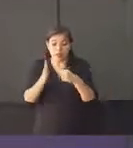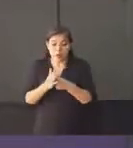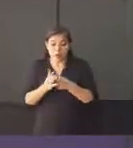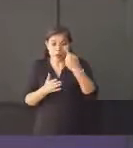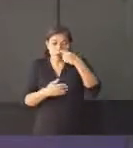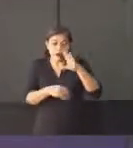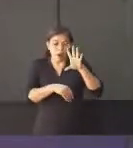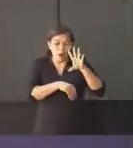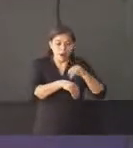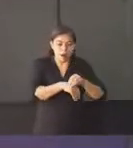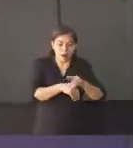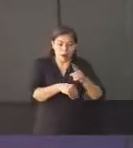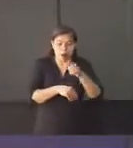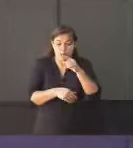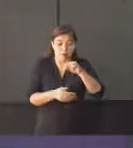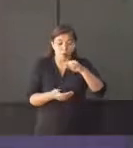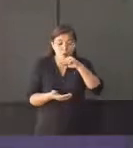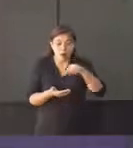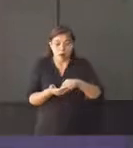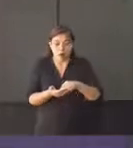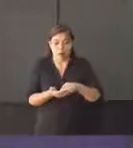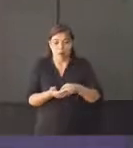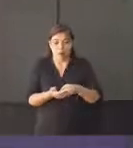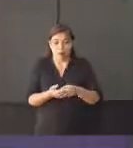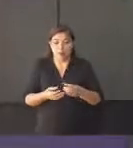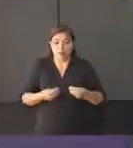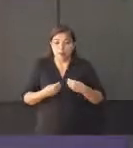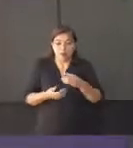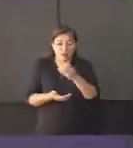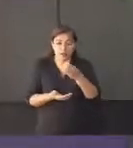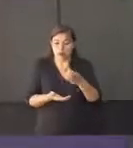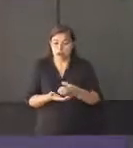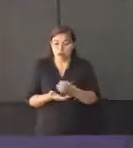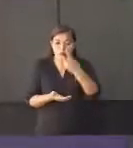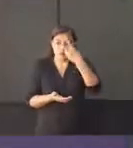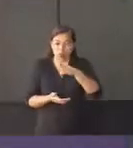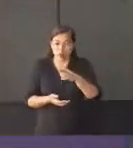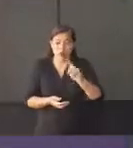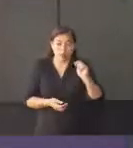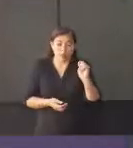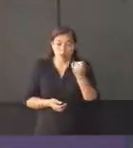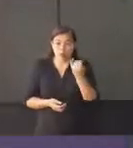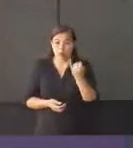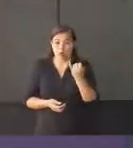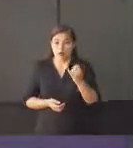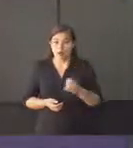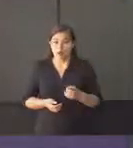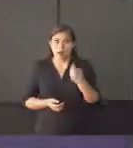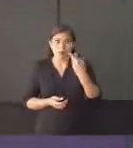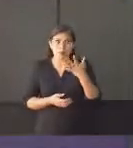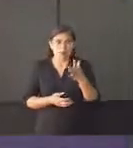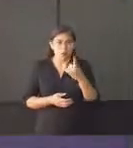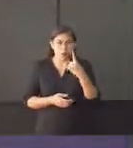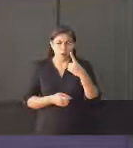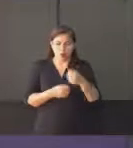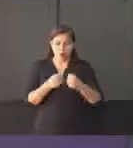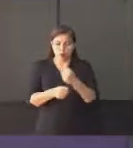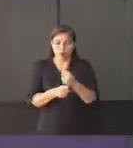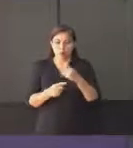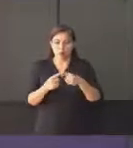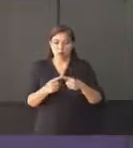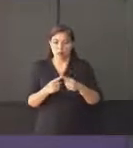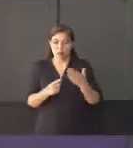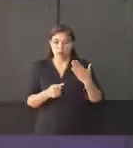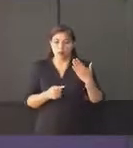we don't have any reception system in the city of Mexico. And Tijuana has